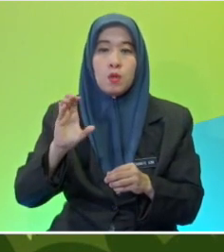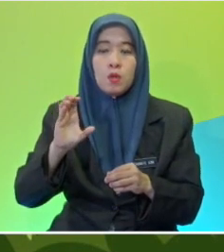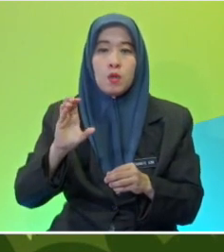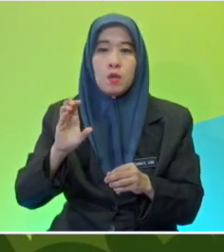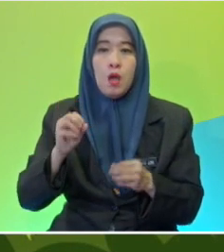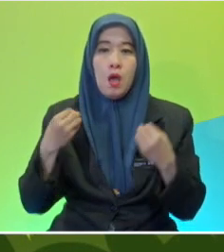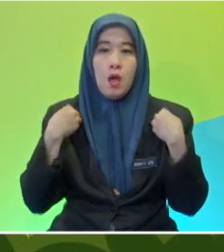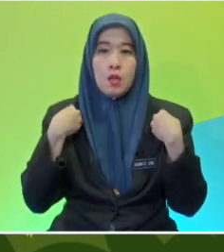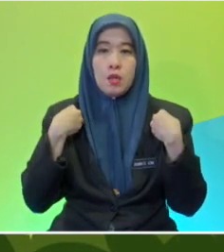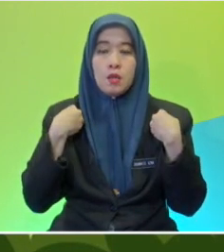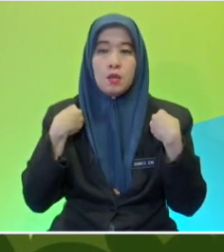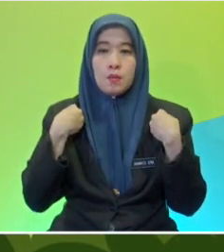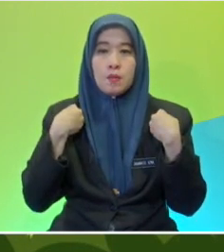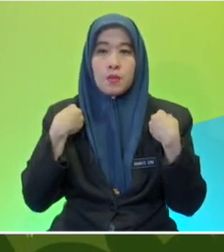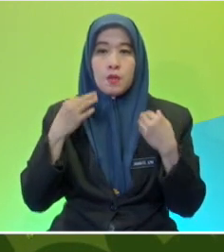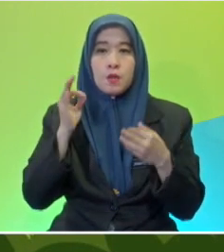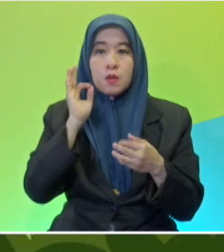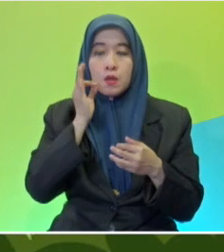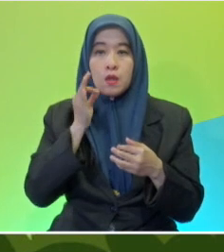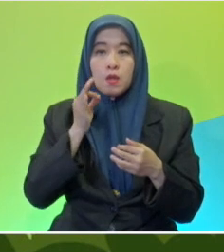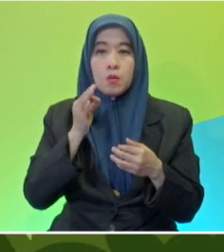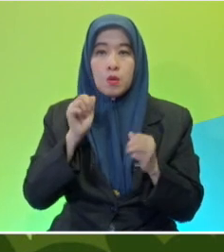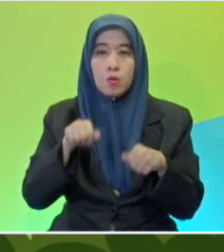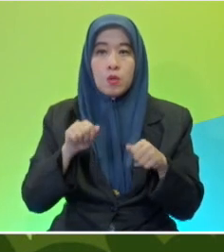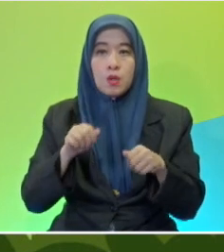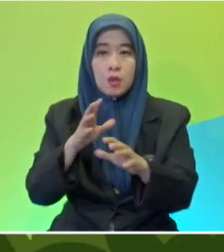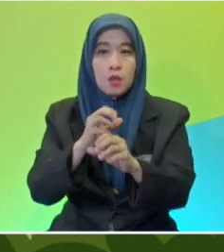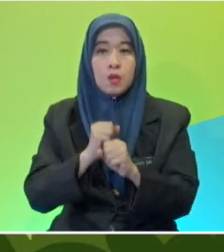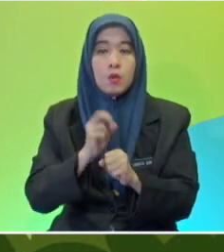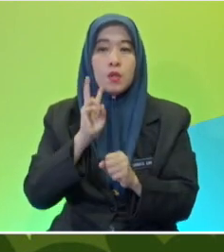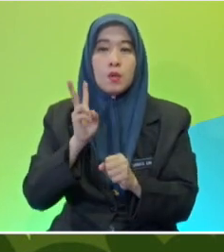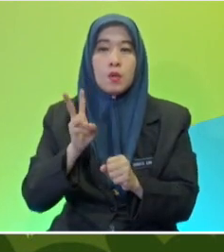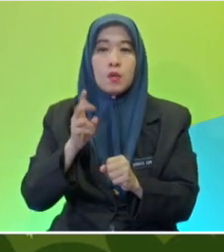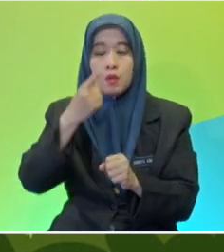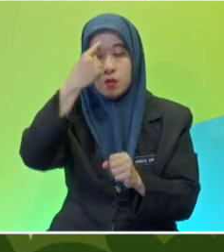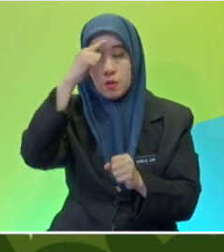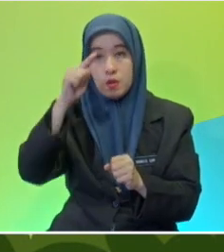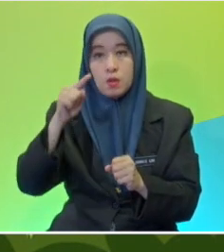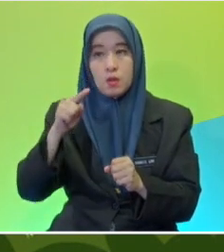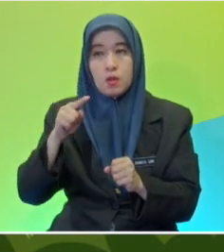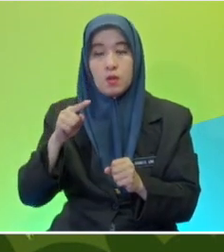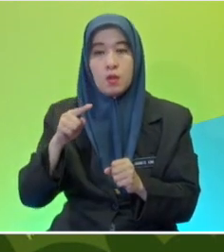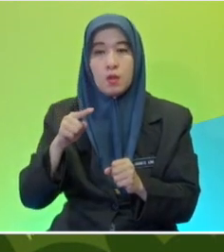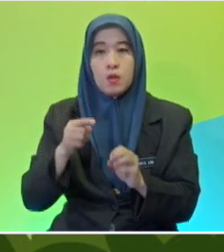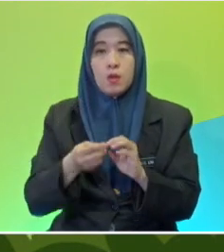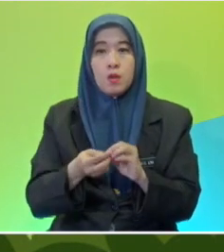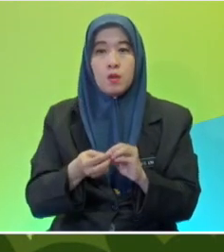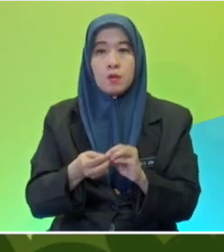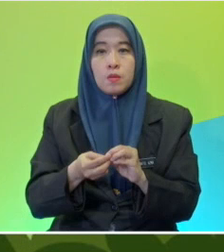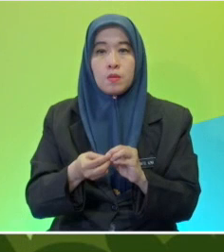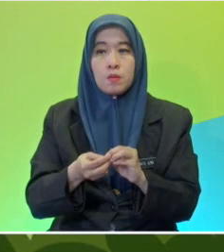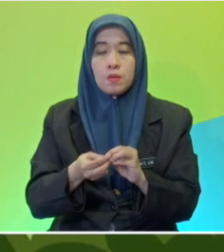or even plants are able to create vitamins that are essential to humans. Okay? Aside from that, in terms of